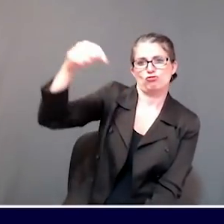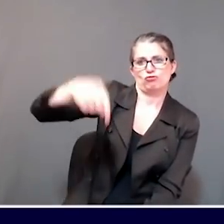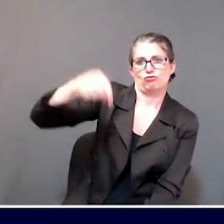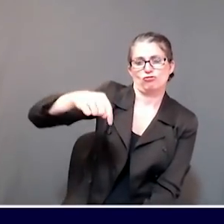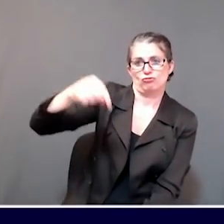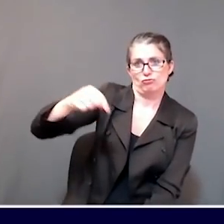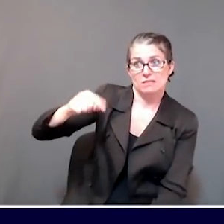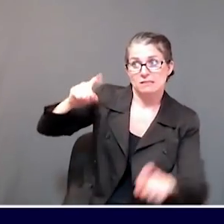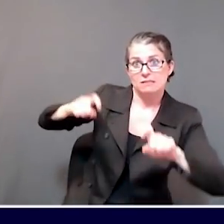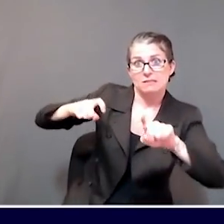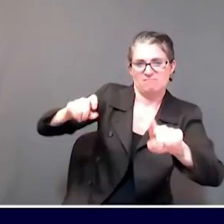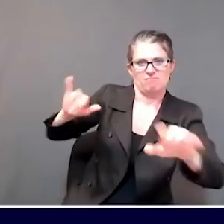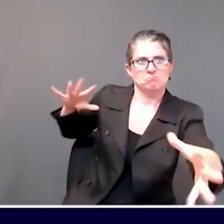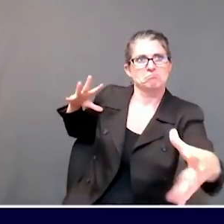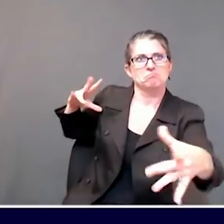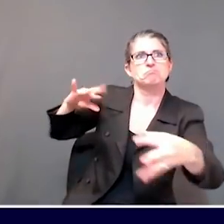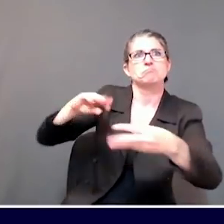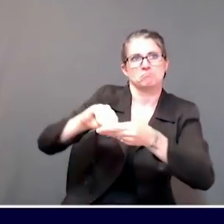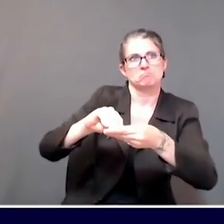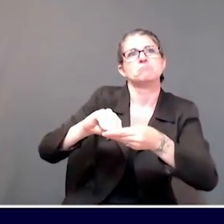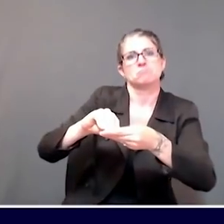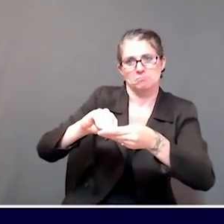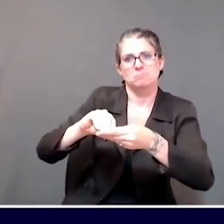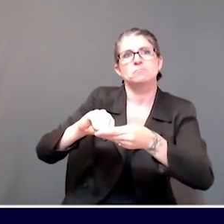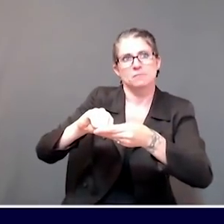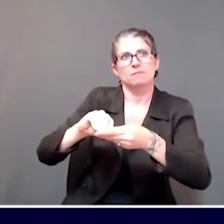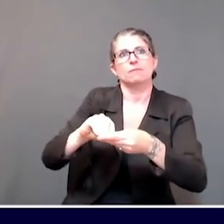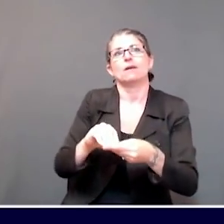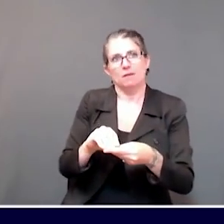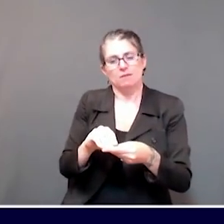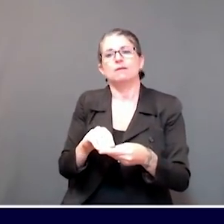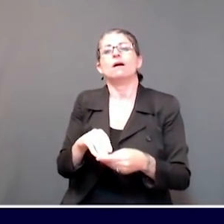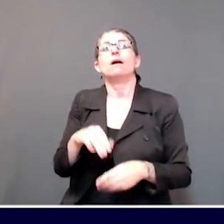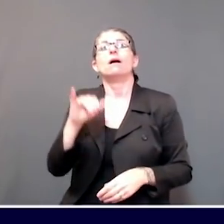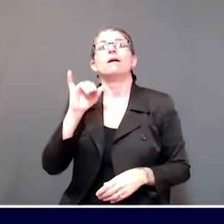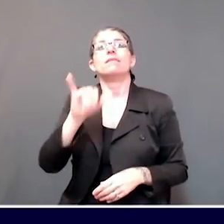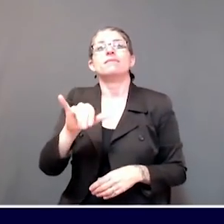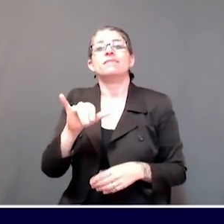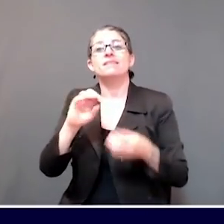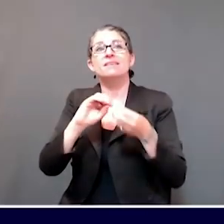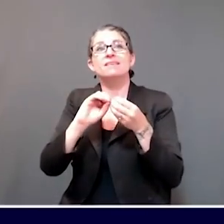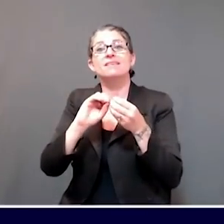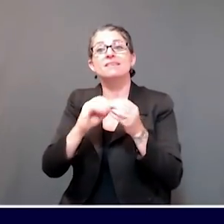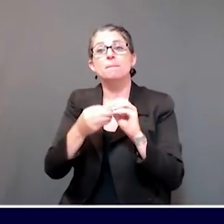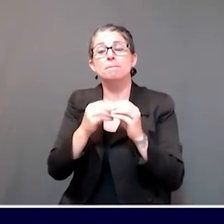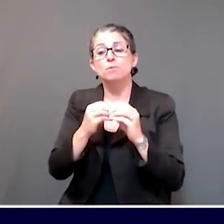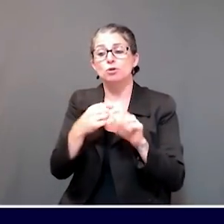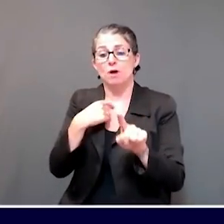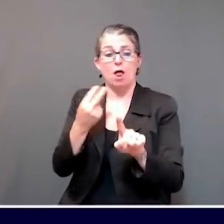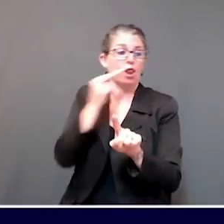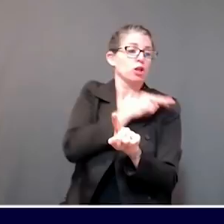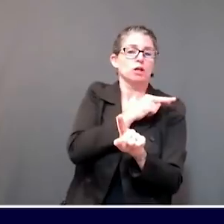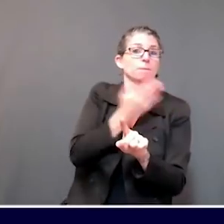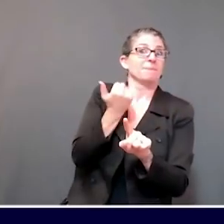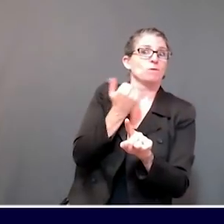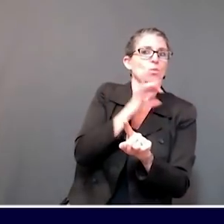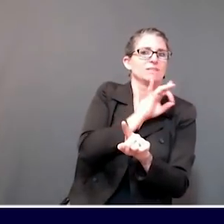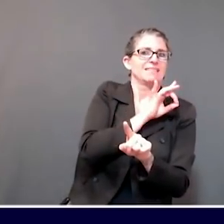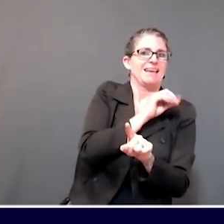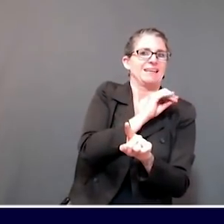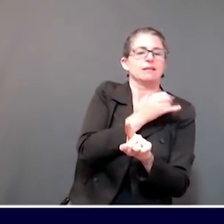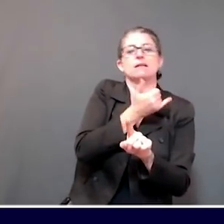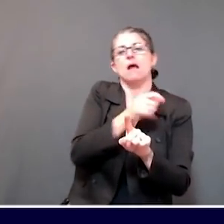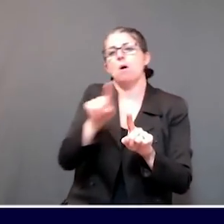drew the numbers, it was in the high 80s. Now it's 111, so it has gone up. But whether